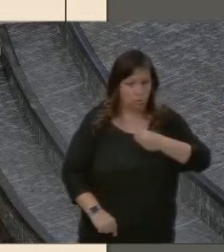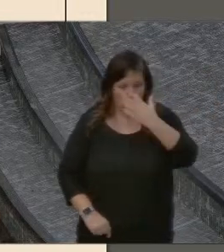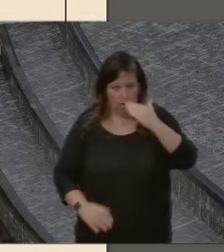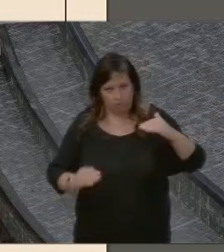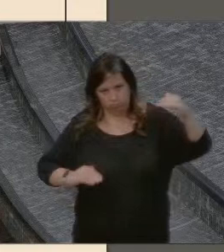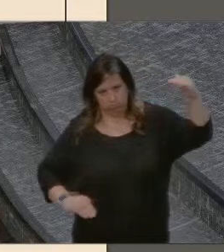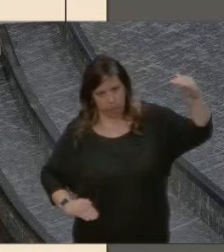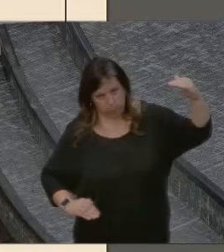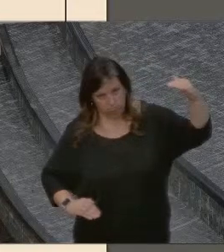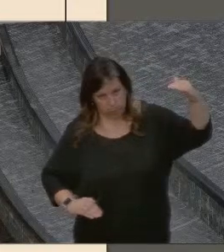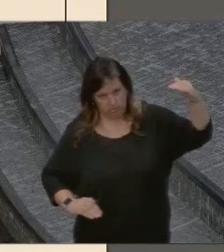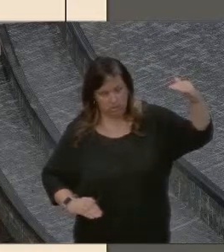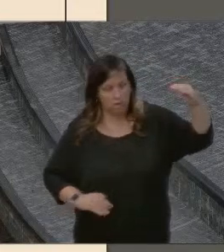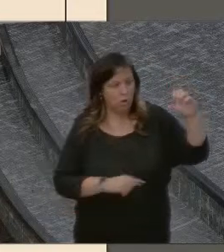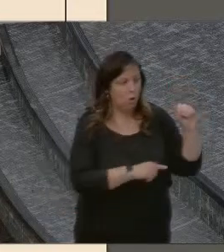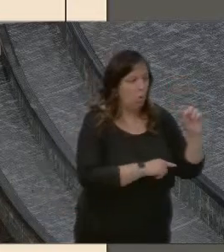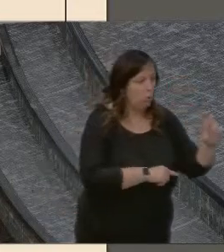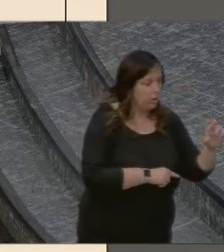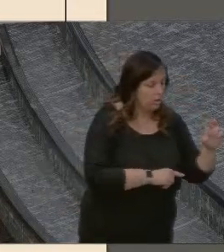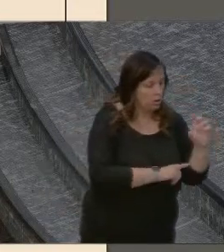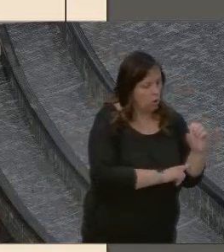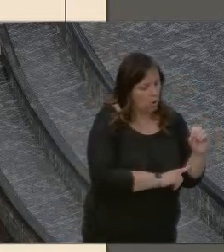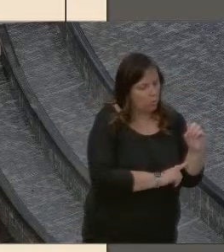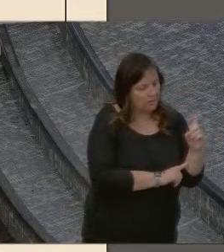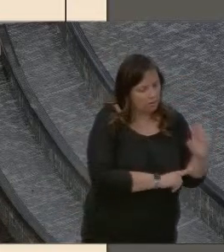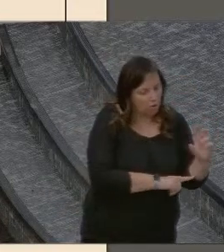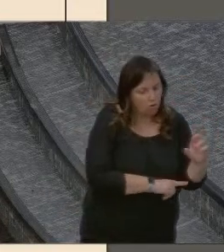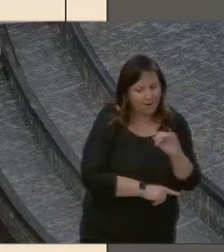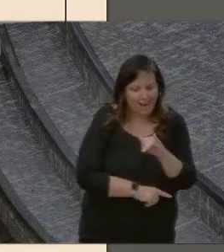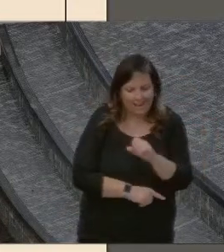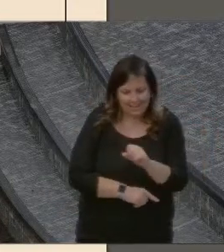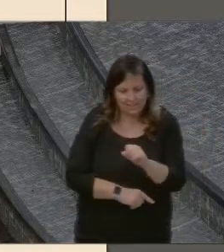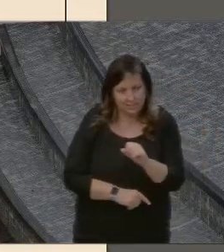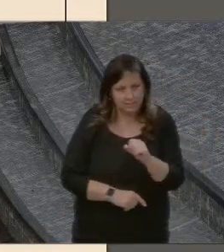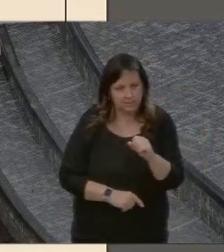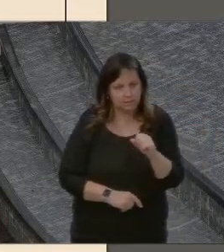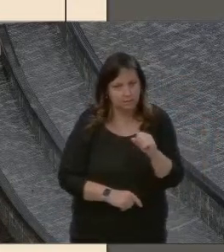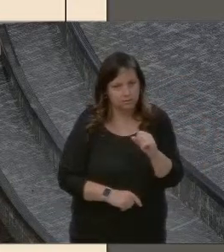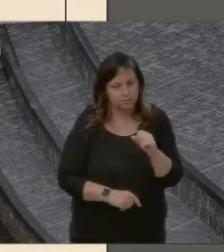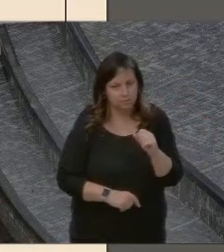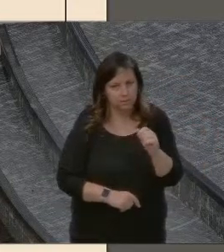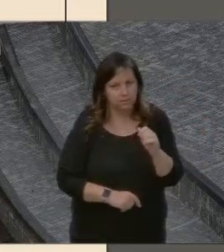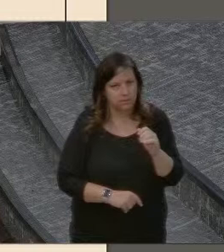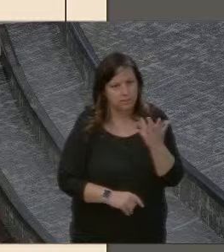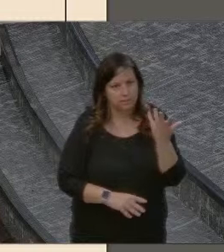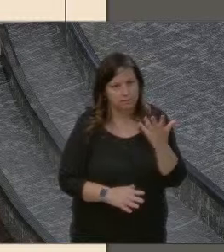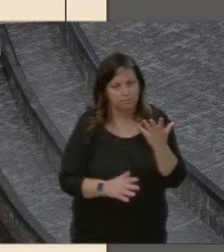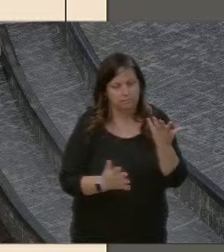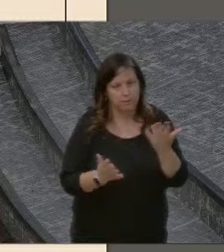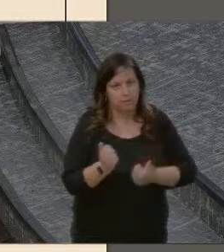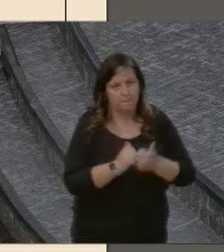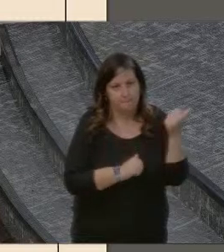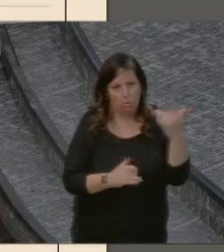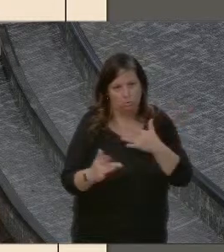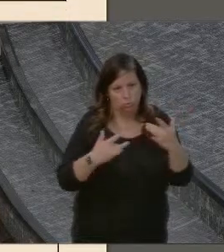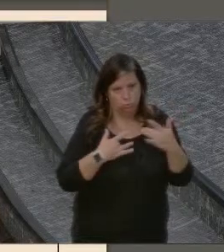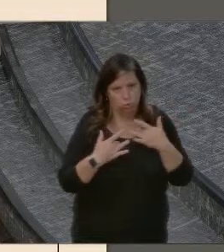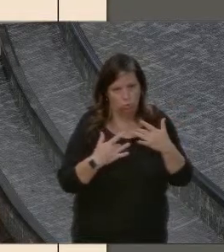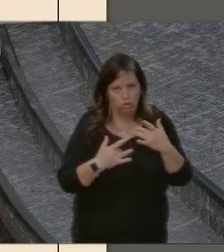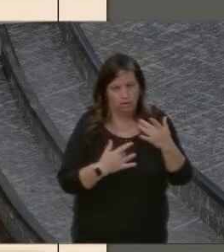it be in ODRs or ISS, is our most concerning disparity.